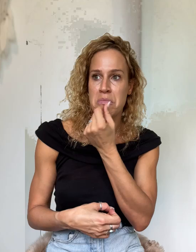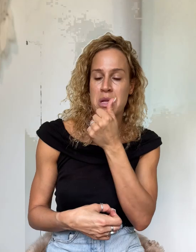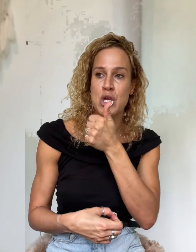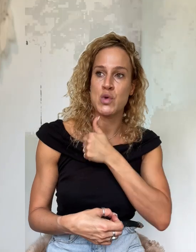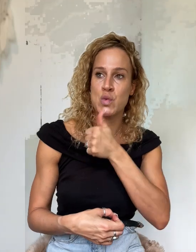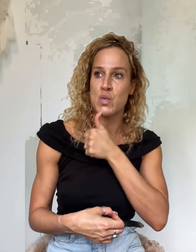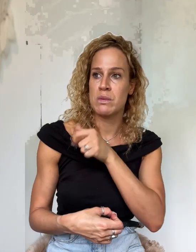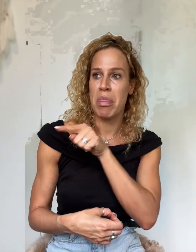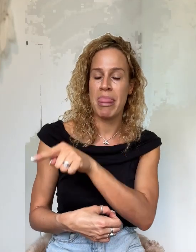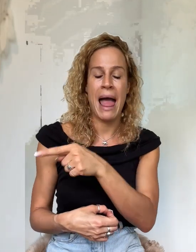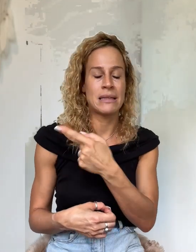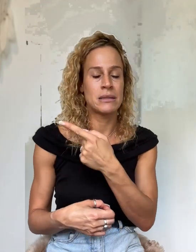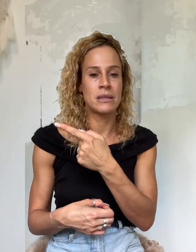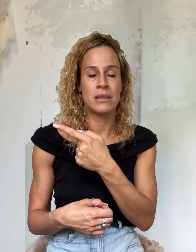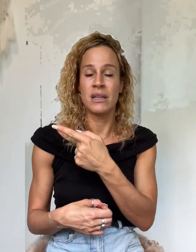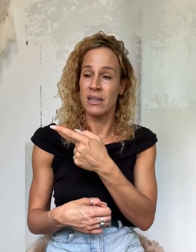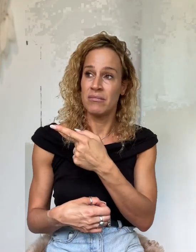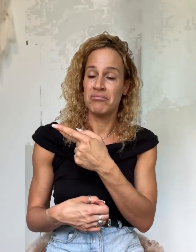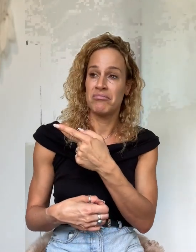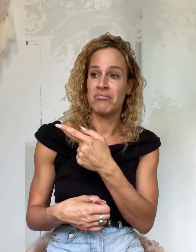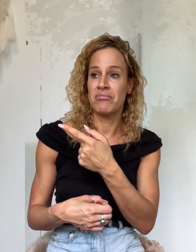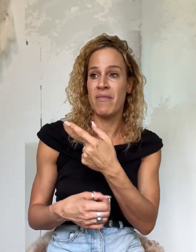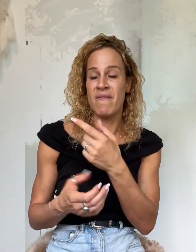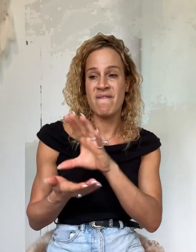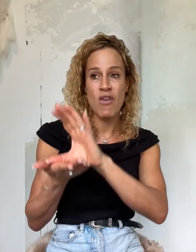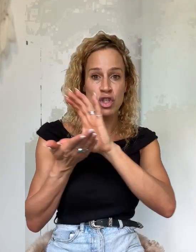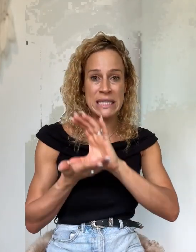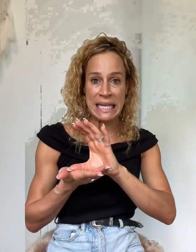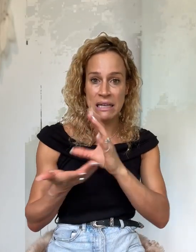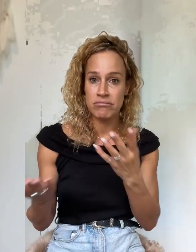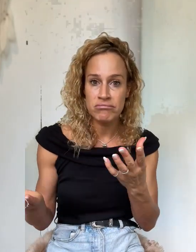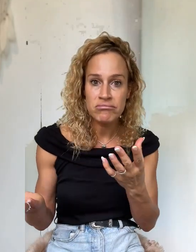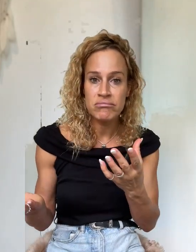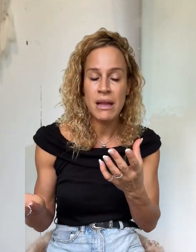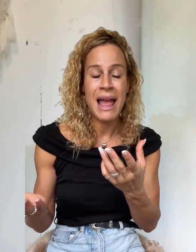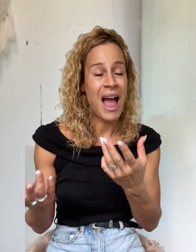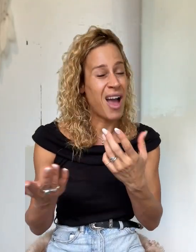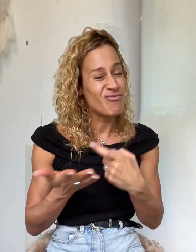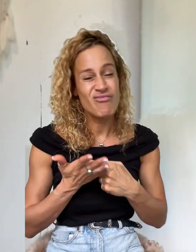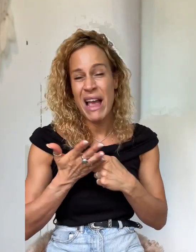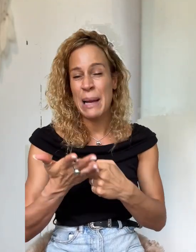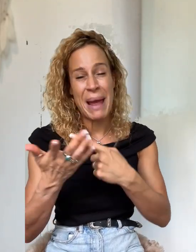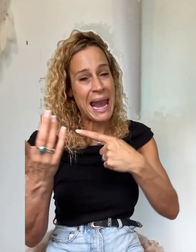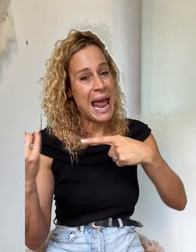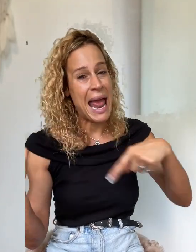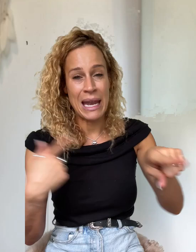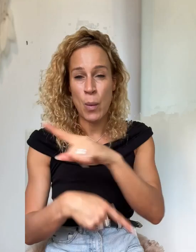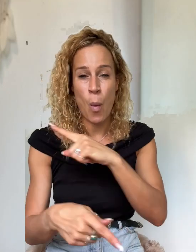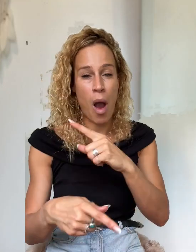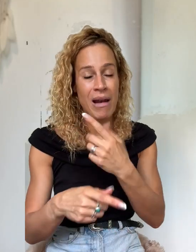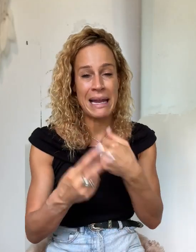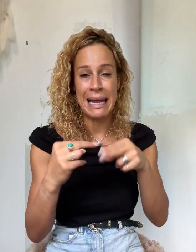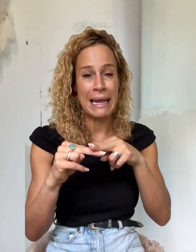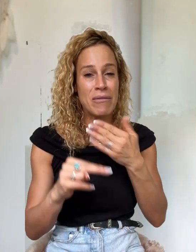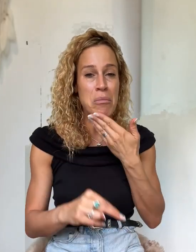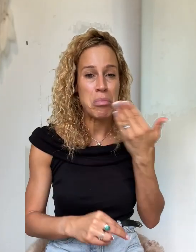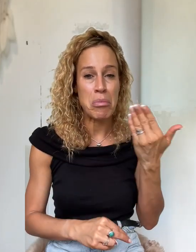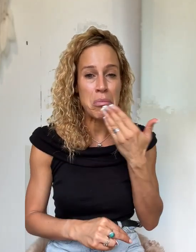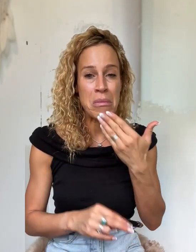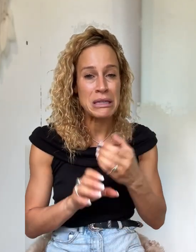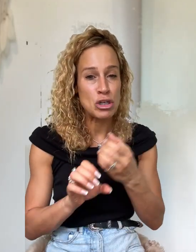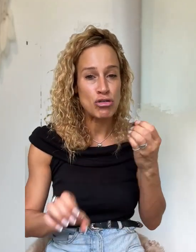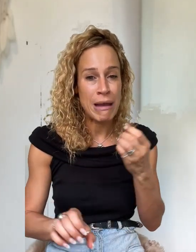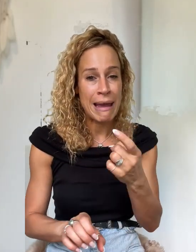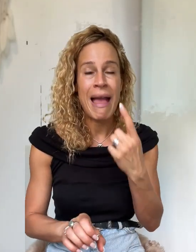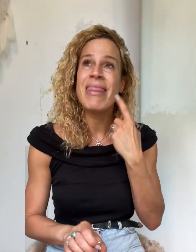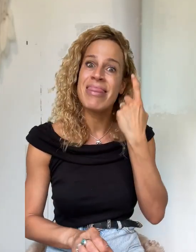the access I can get to funding for a degree. And I would recommend anybody who has not done a degree, think about going